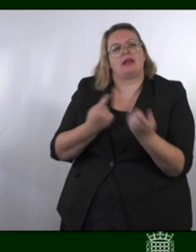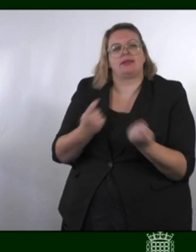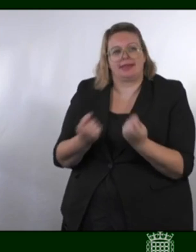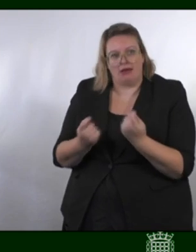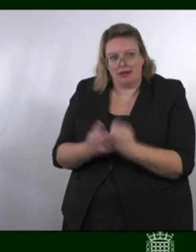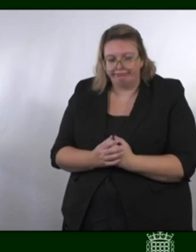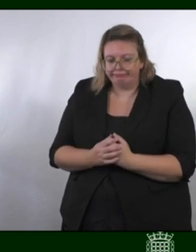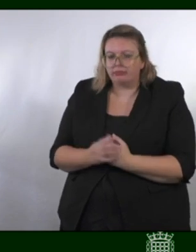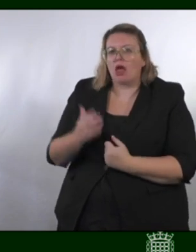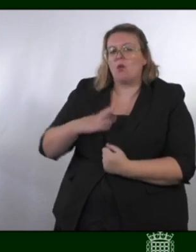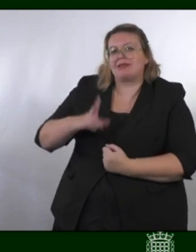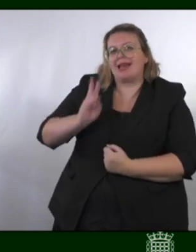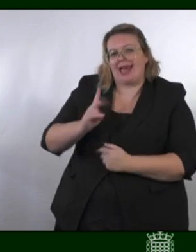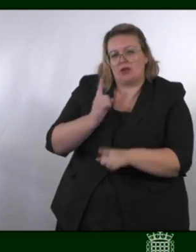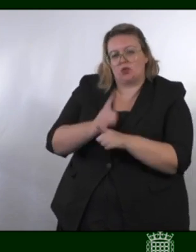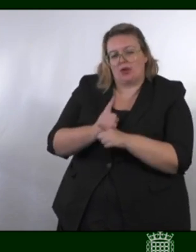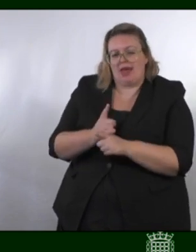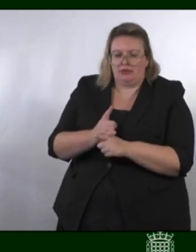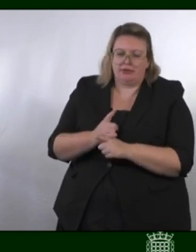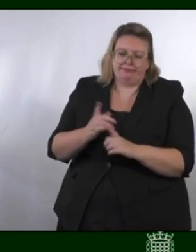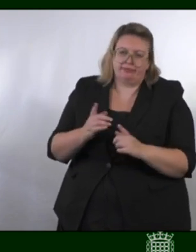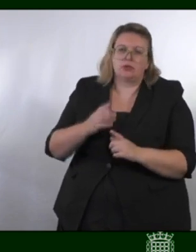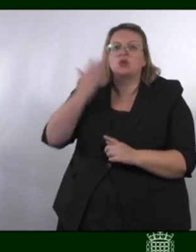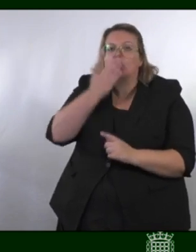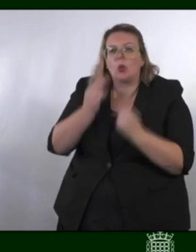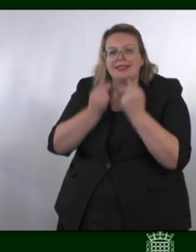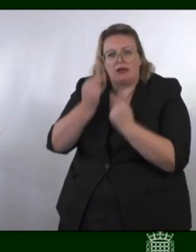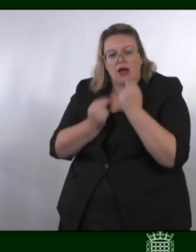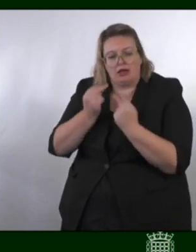the subject of free school meals? There are